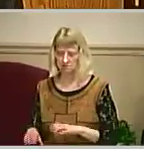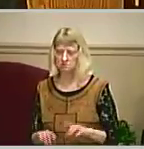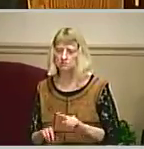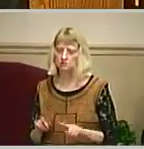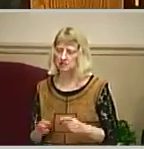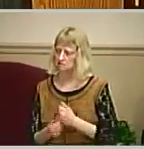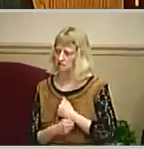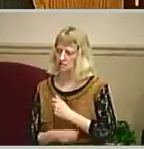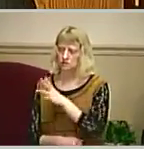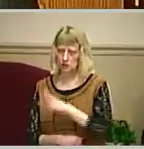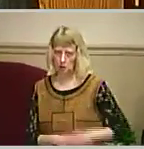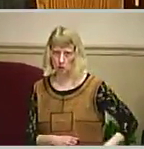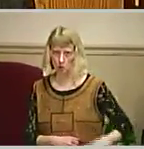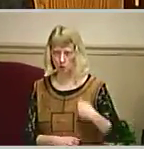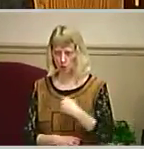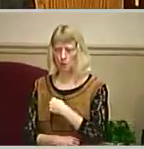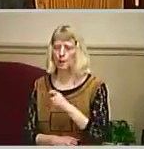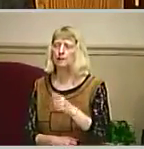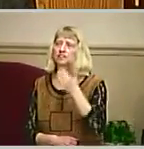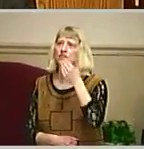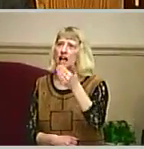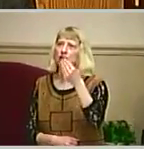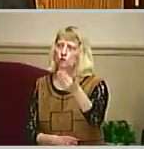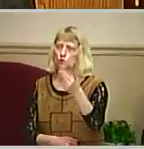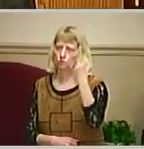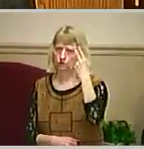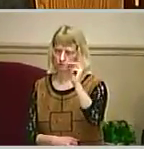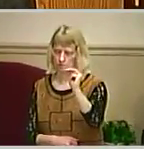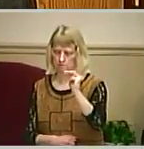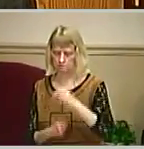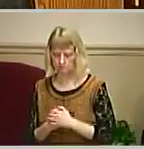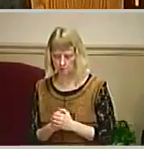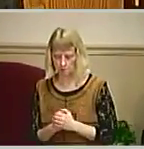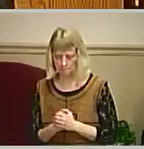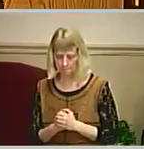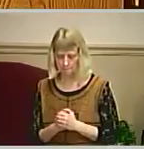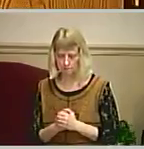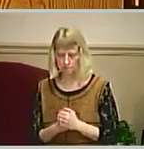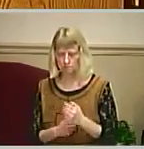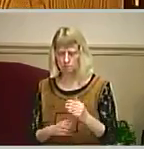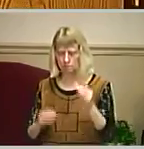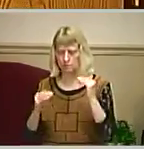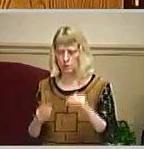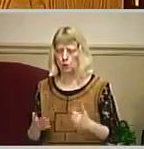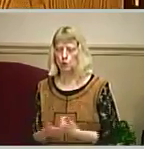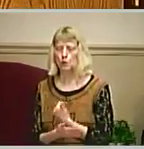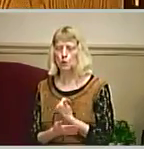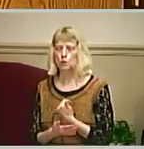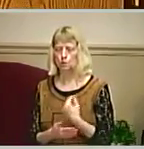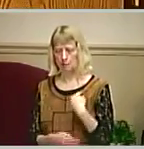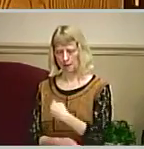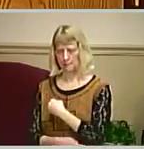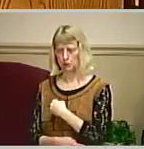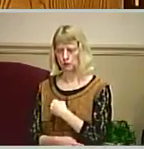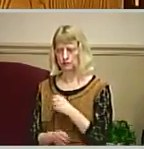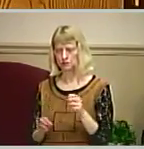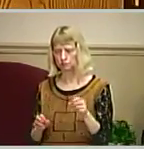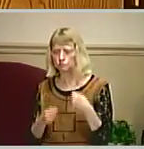and he loves the Lord. We need to be thankful for that. Then what about the new cabinet members?